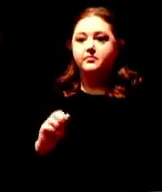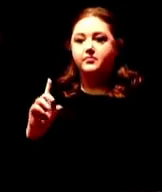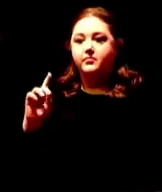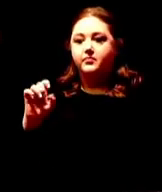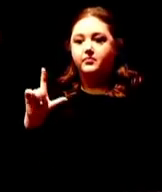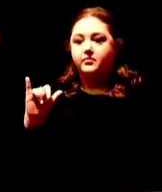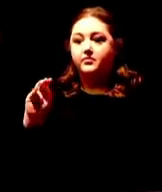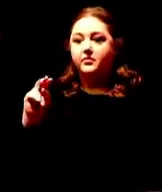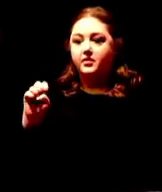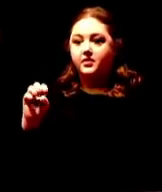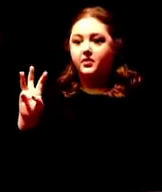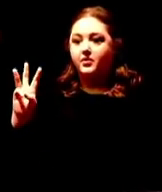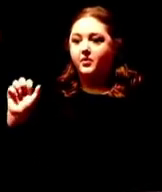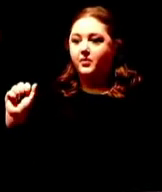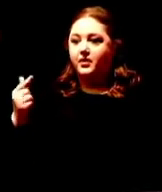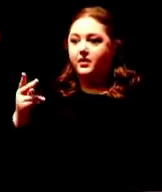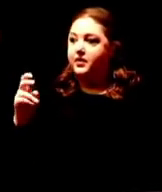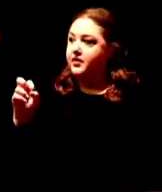Adeline Wagner.